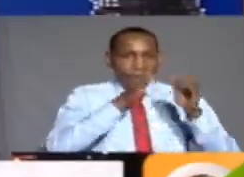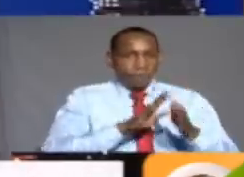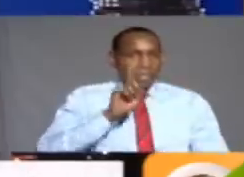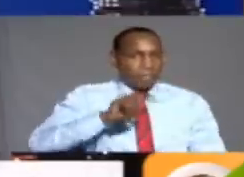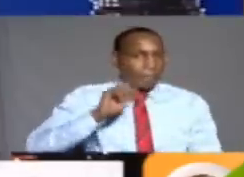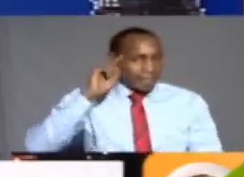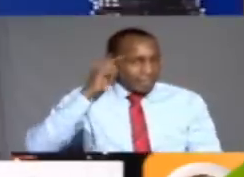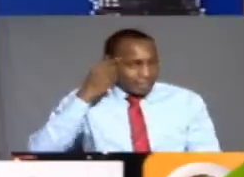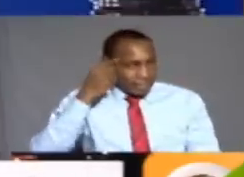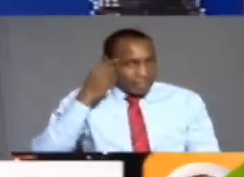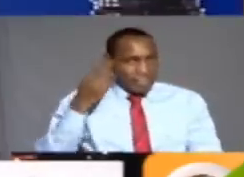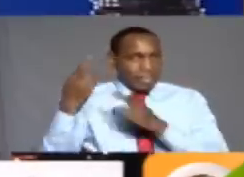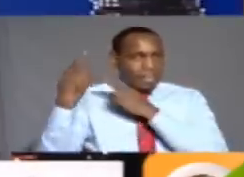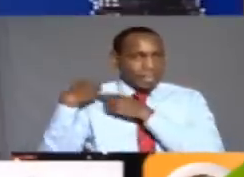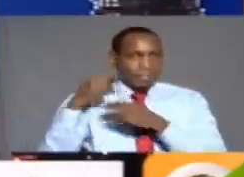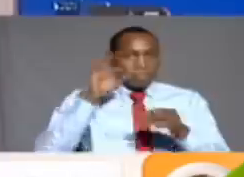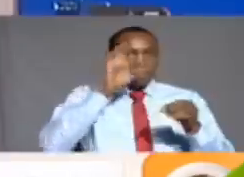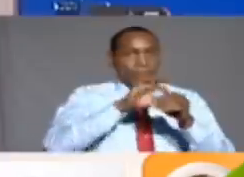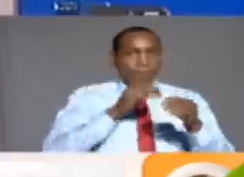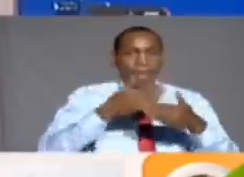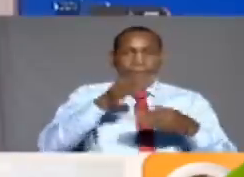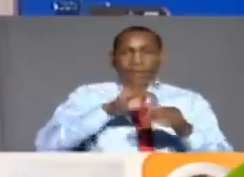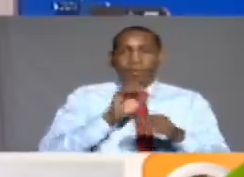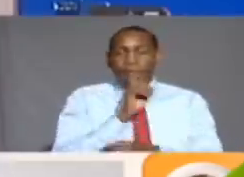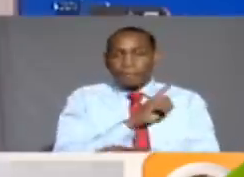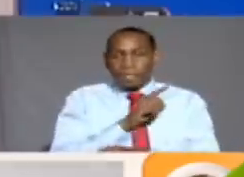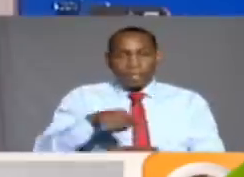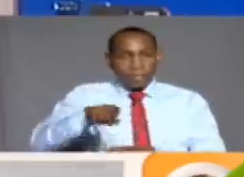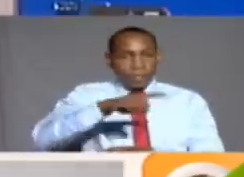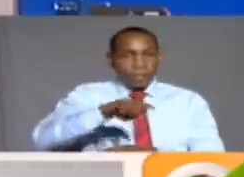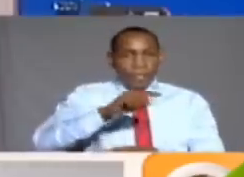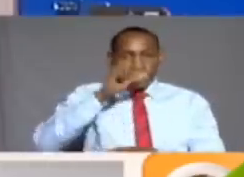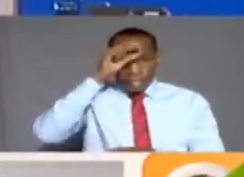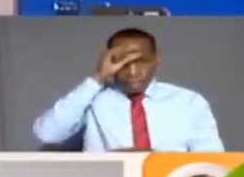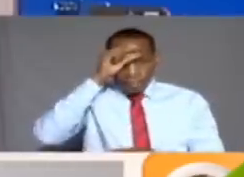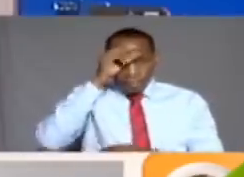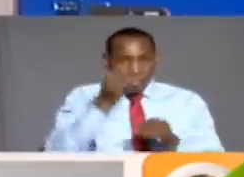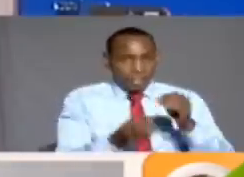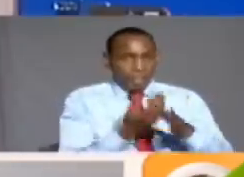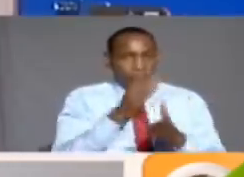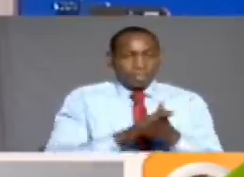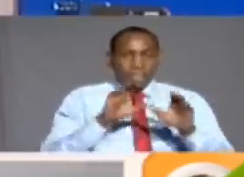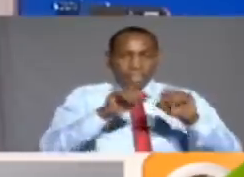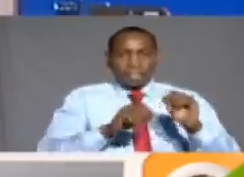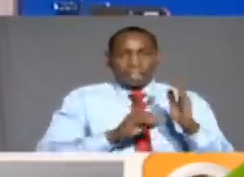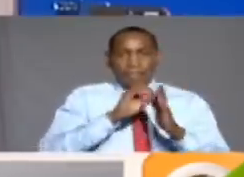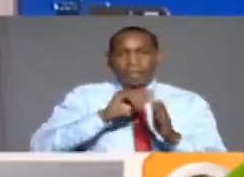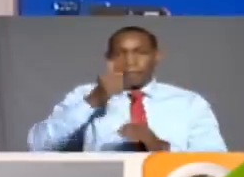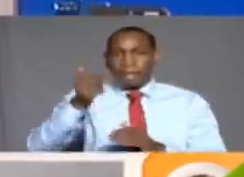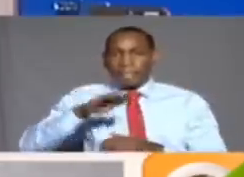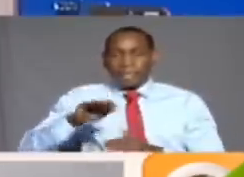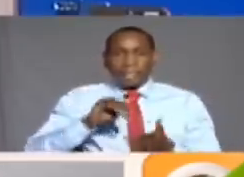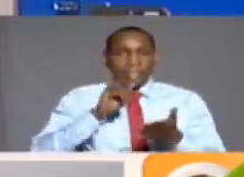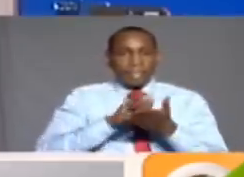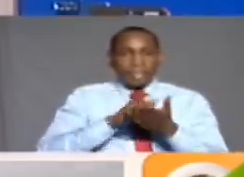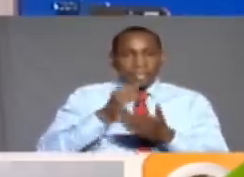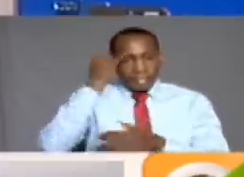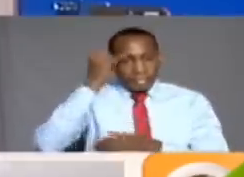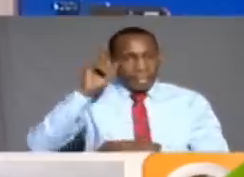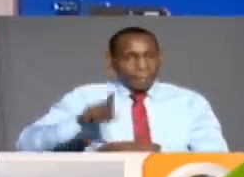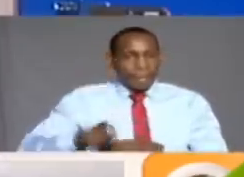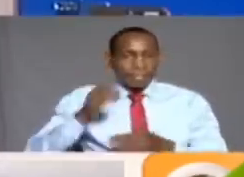think. Our responsibility is not just to vote, and after voting, we, that is the government we form, take development to other regions. That kind of nonsense must